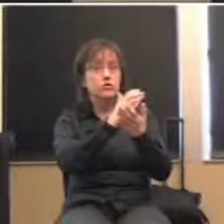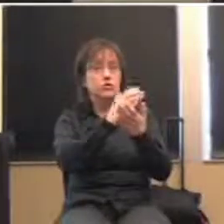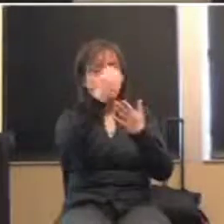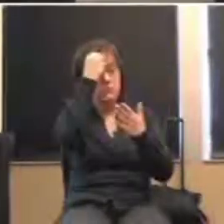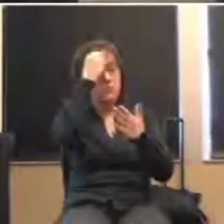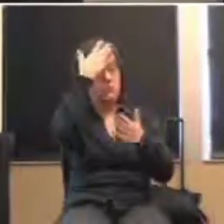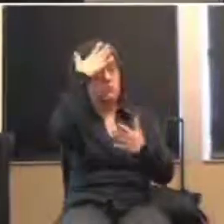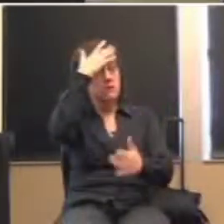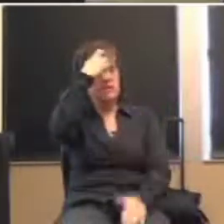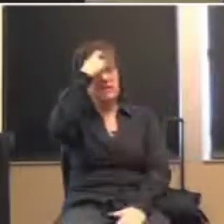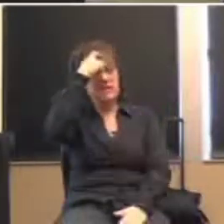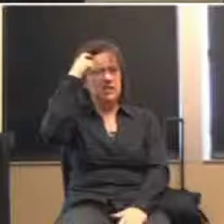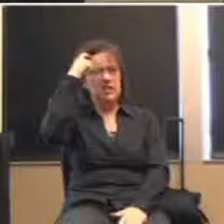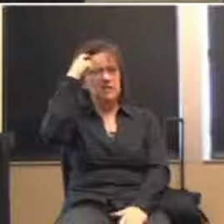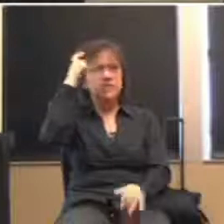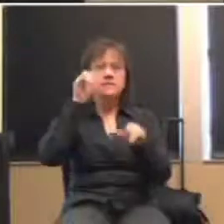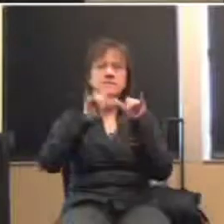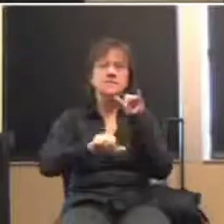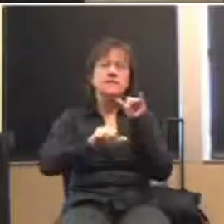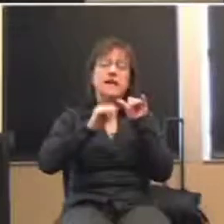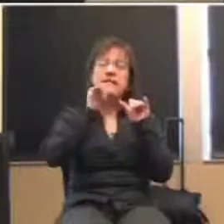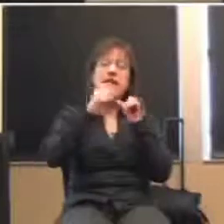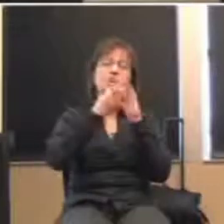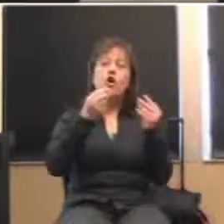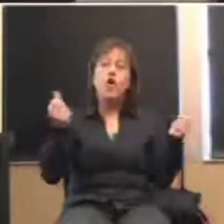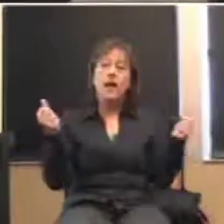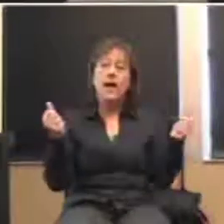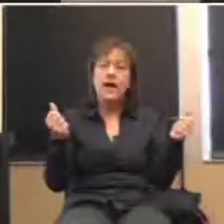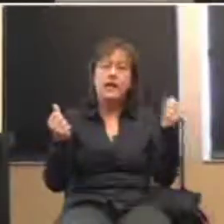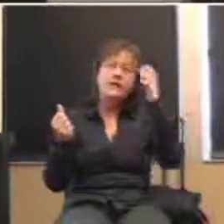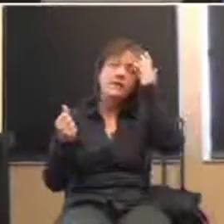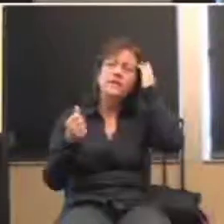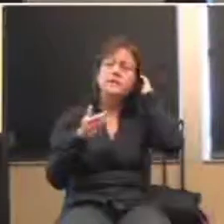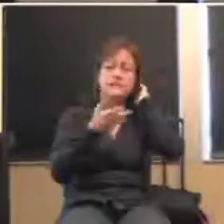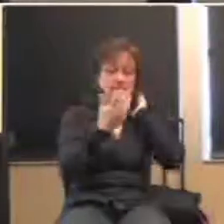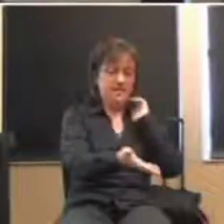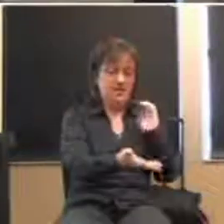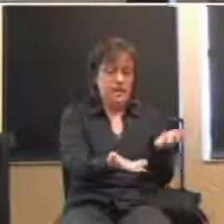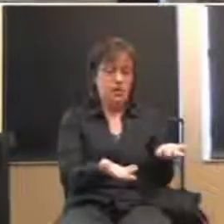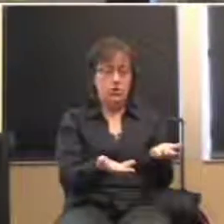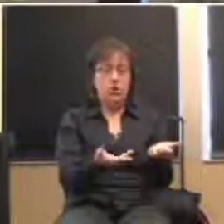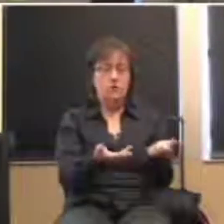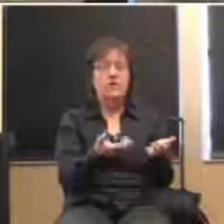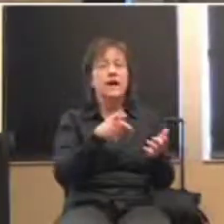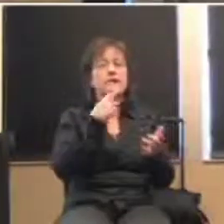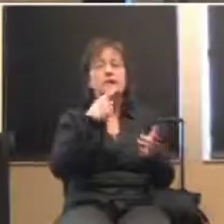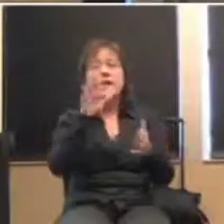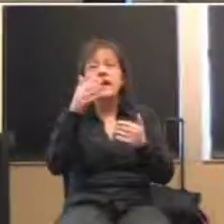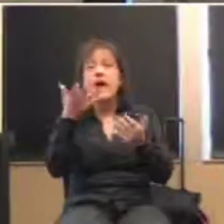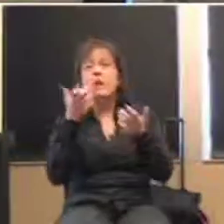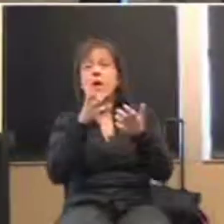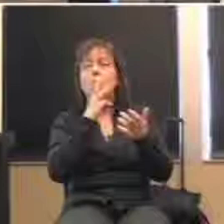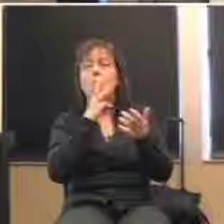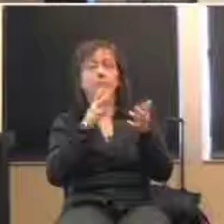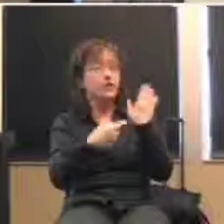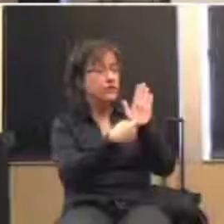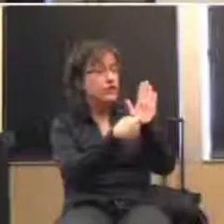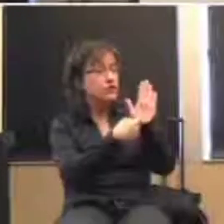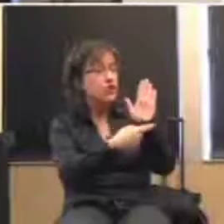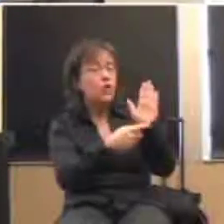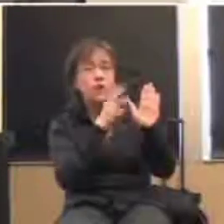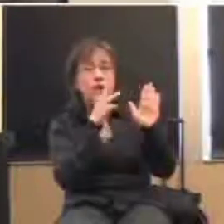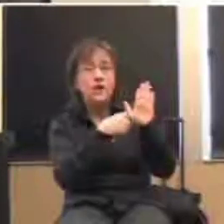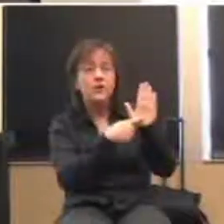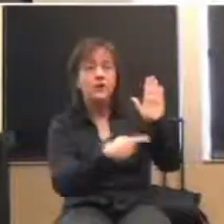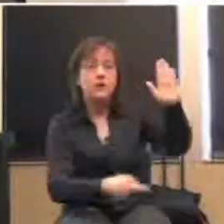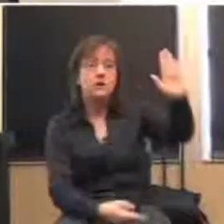It's concrete. It doesn't go away. I say to you, I want water, and then I can keep holding